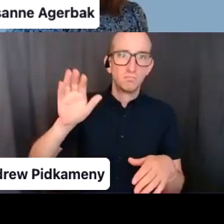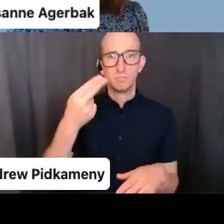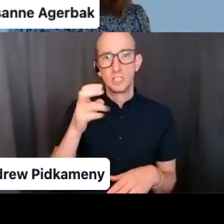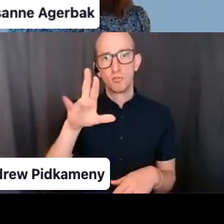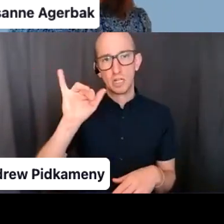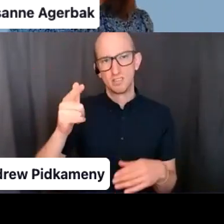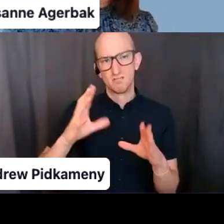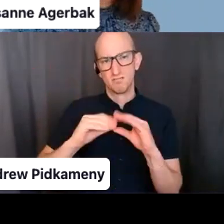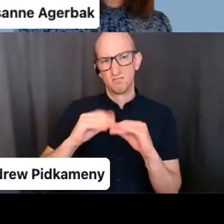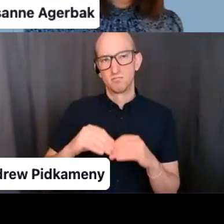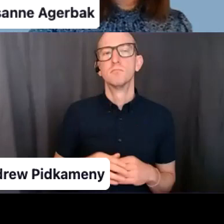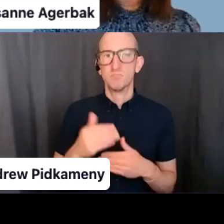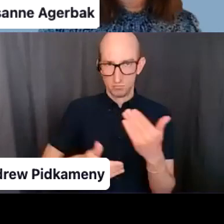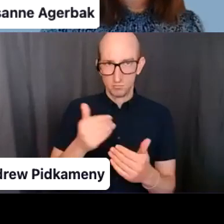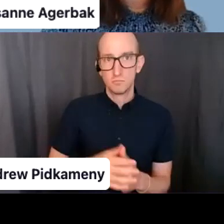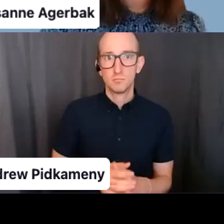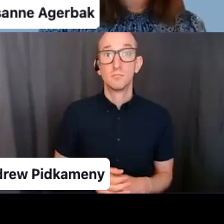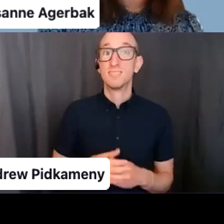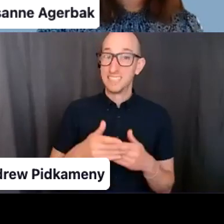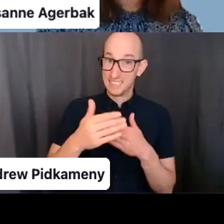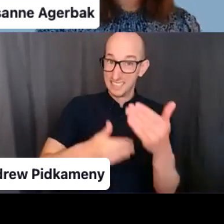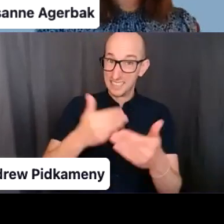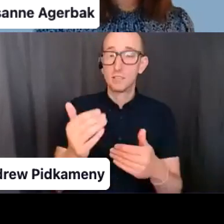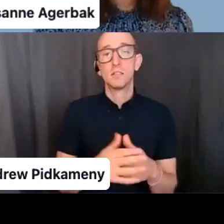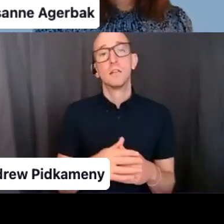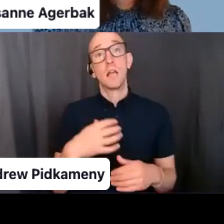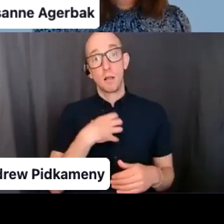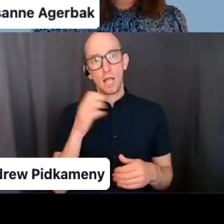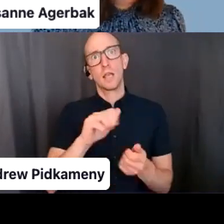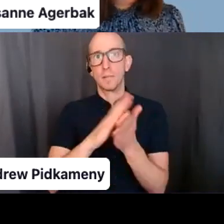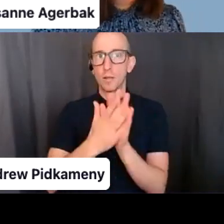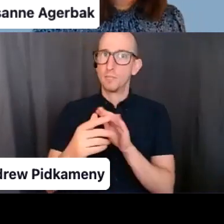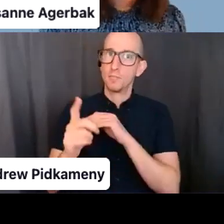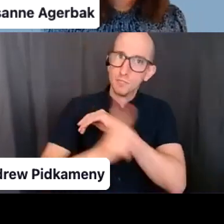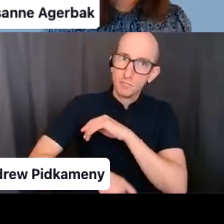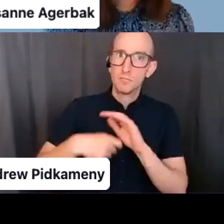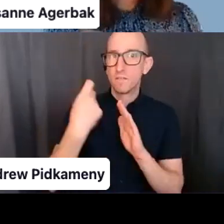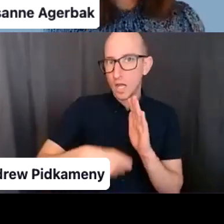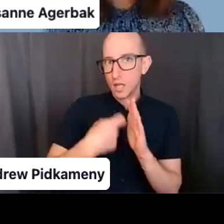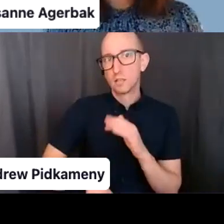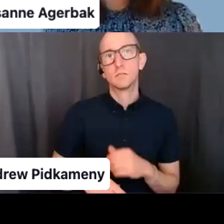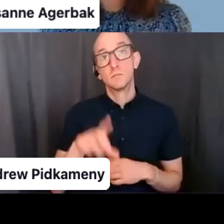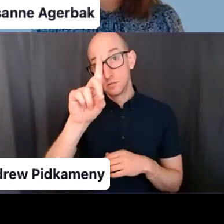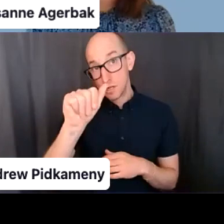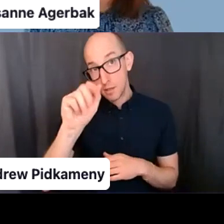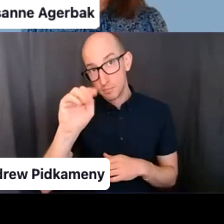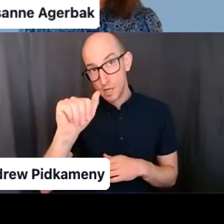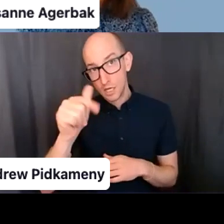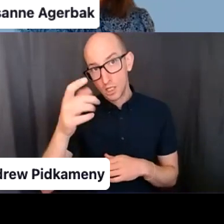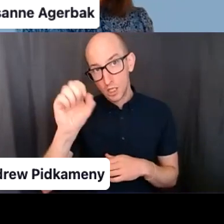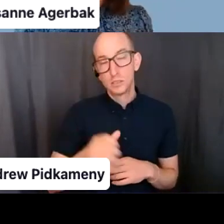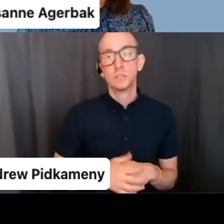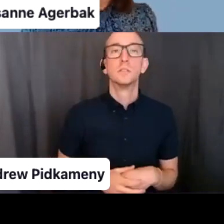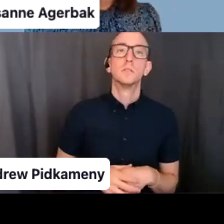Ultimately, the complaint can result in fines, damages, or requirements for training or new signage.